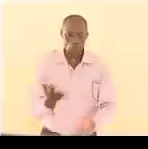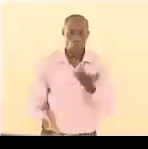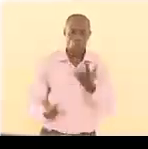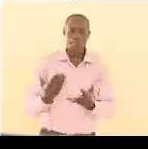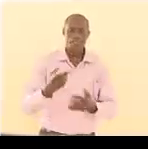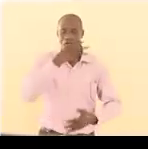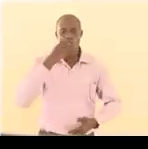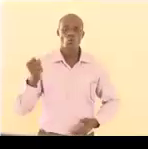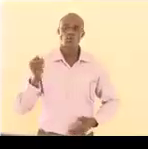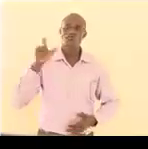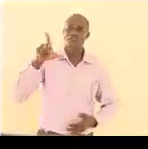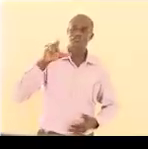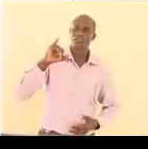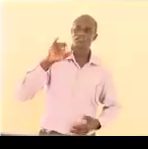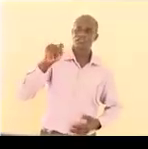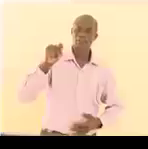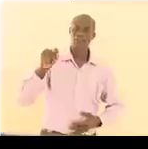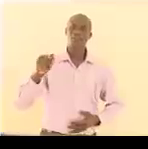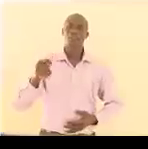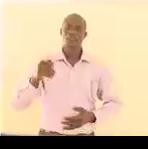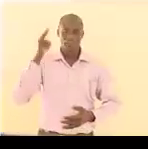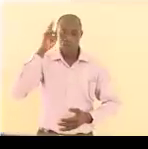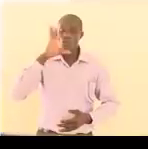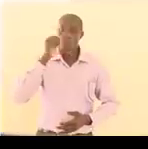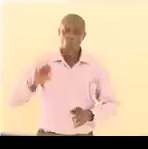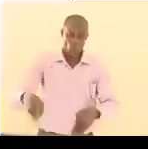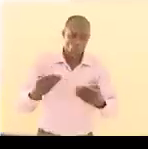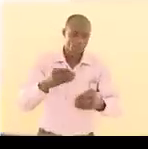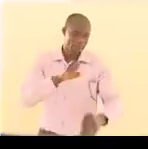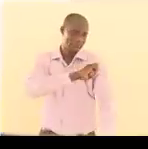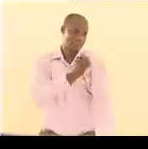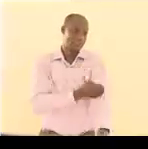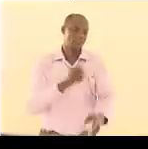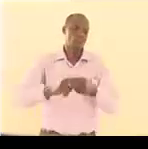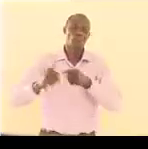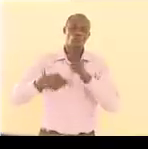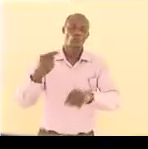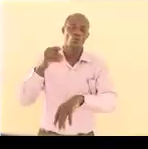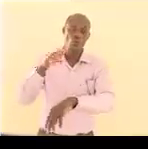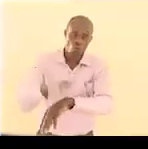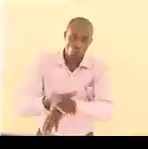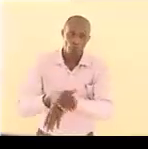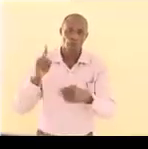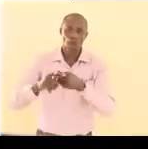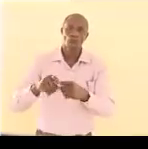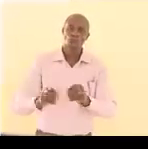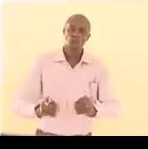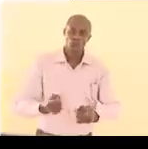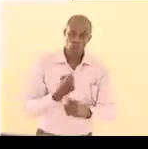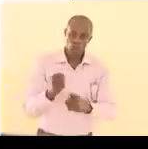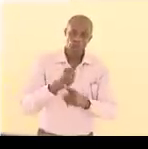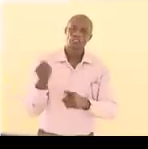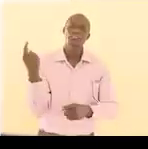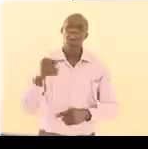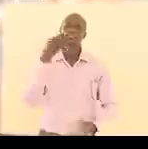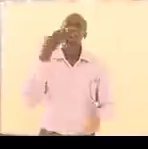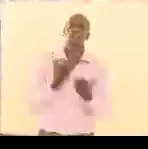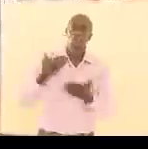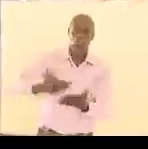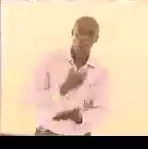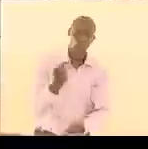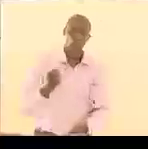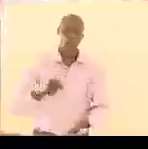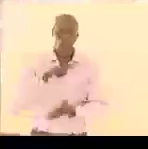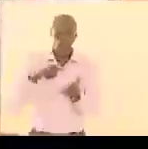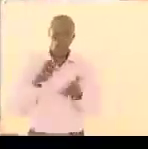fire was lit within him. He was energized to go on and spread the good news. This is what is supposed to happen to